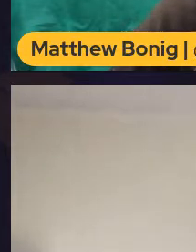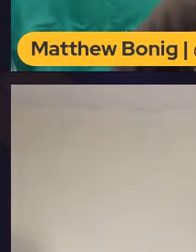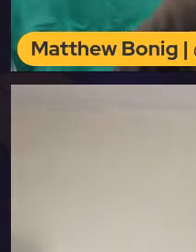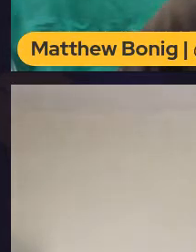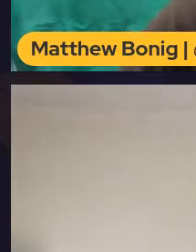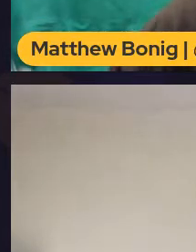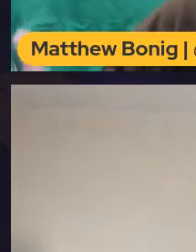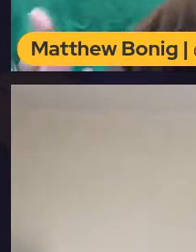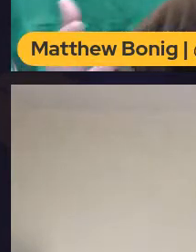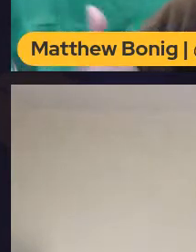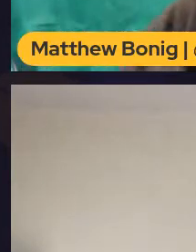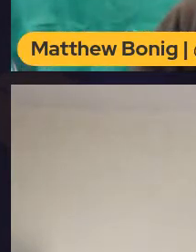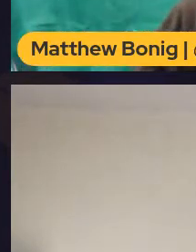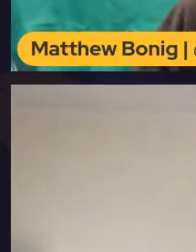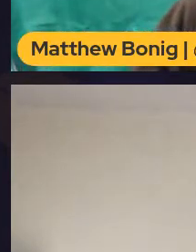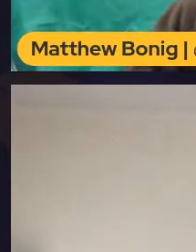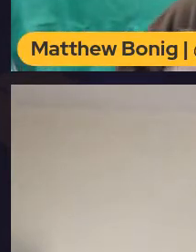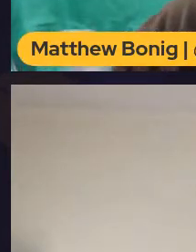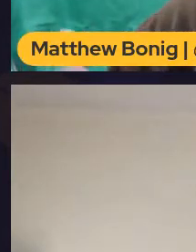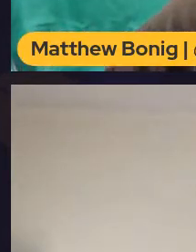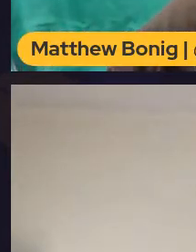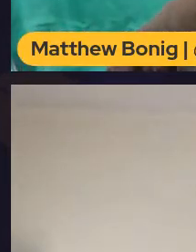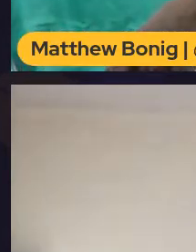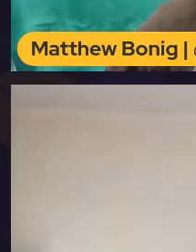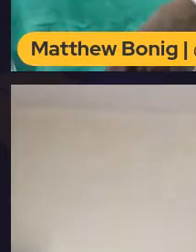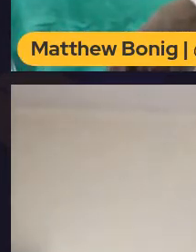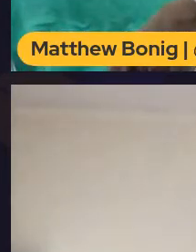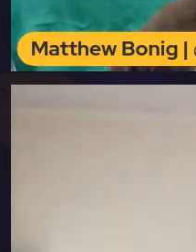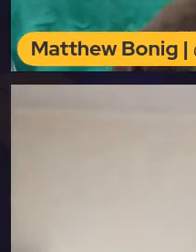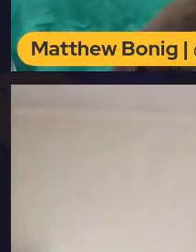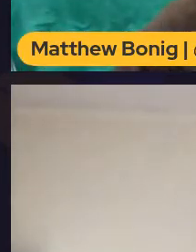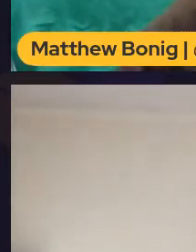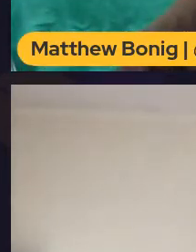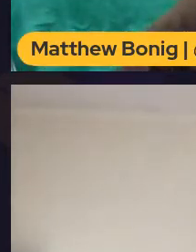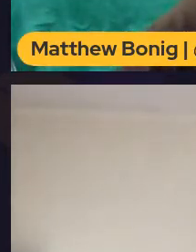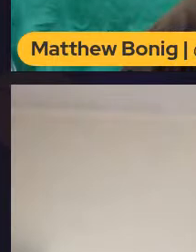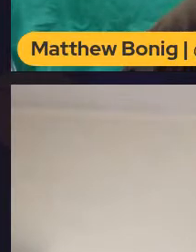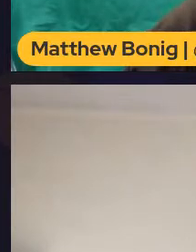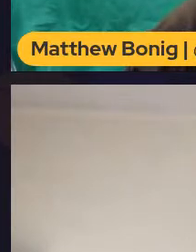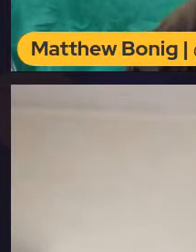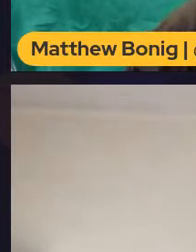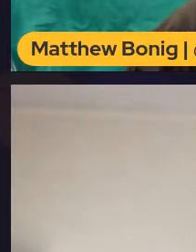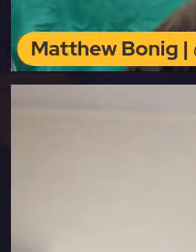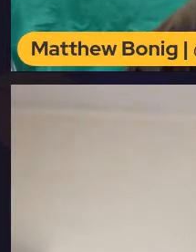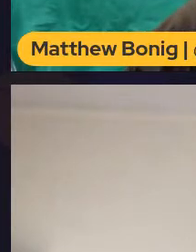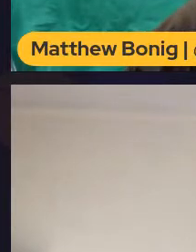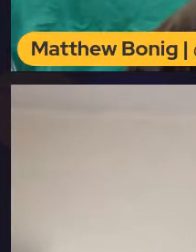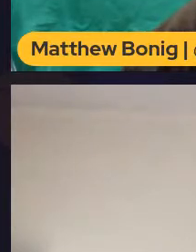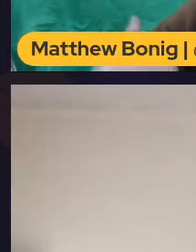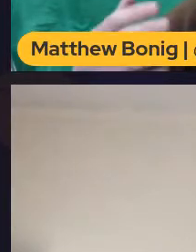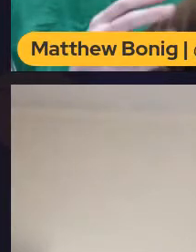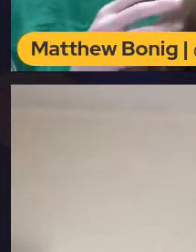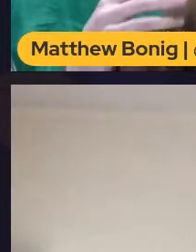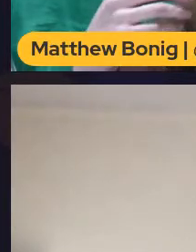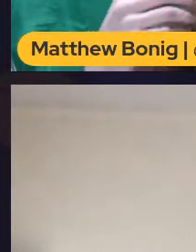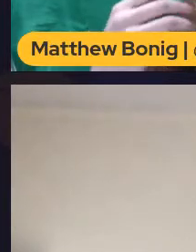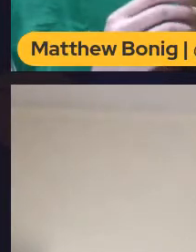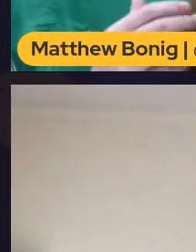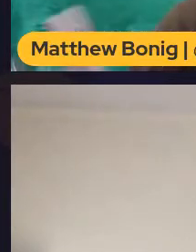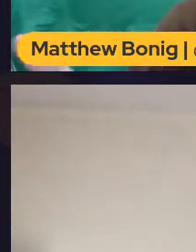Again, same thing happened to me. Generally everything was working great up until late yesterday, when all of a